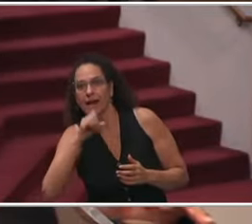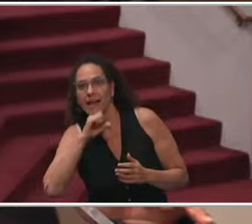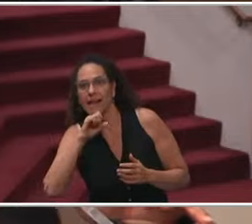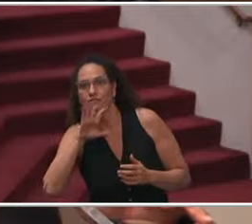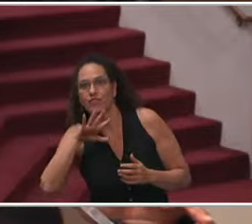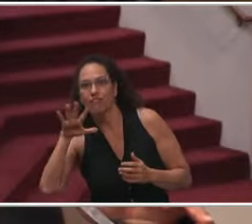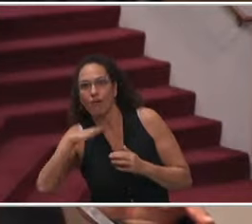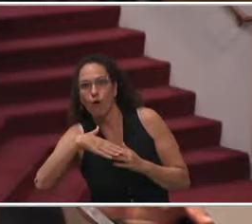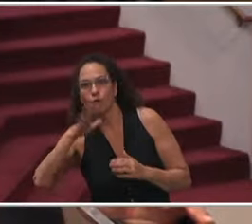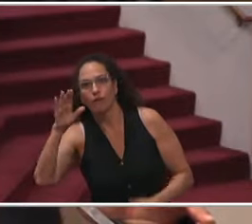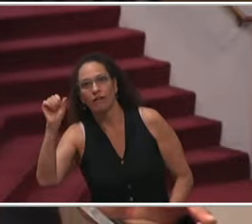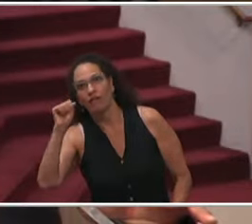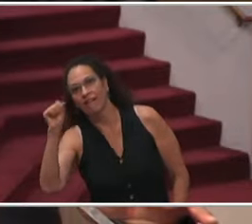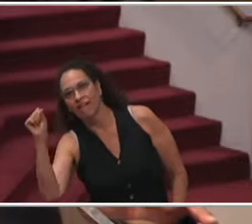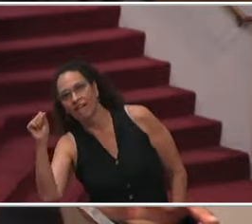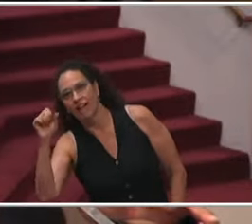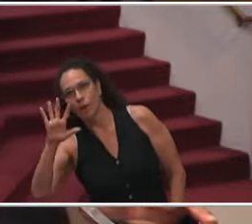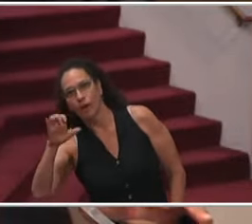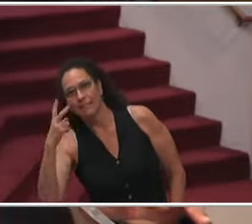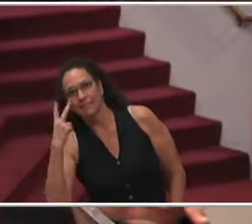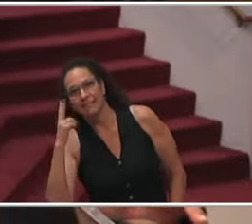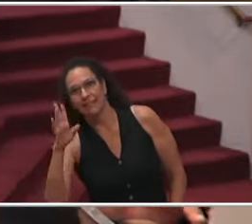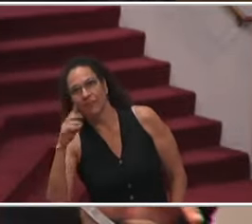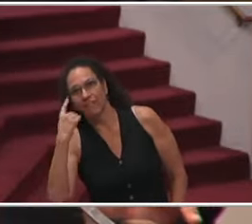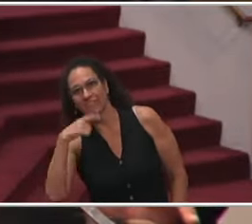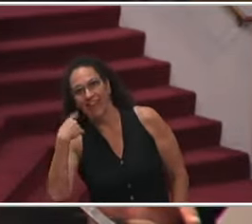go. All right, thank you.